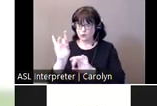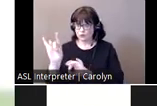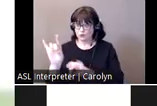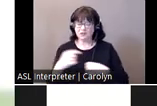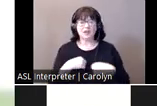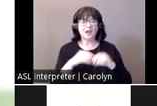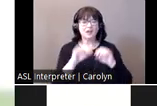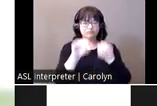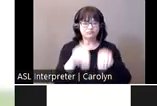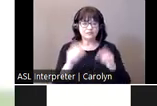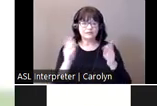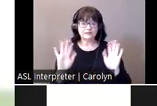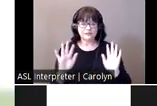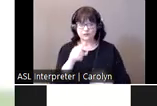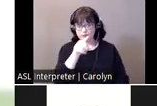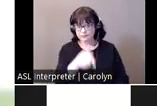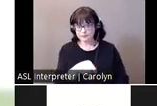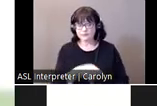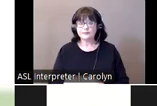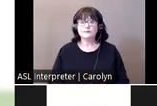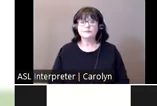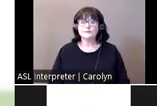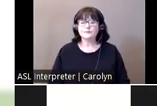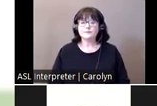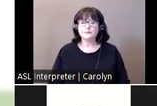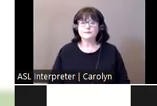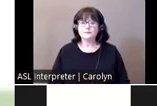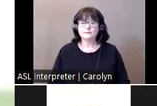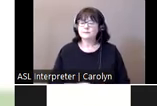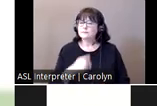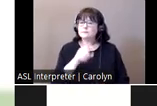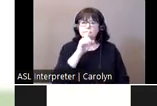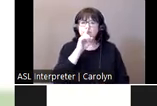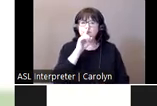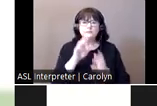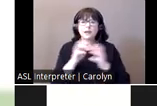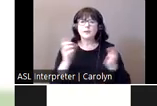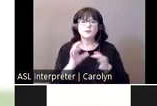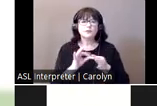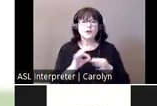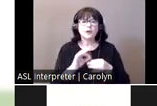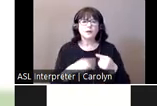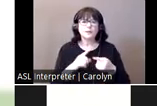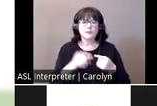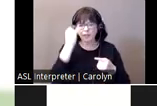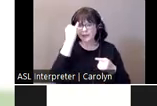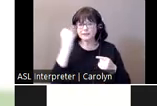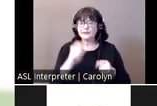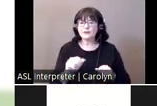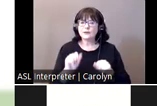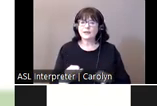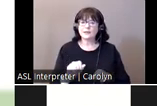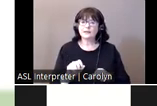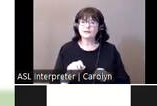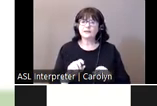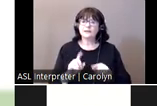listed them here. So one thing that they didn't talk too much about, except for I think it was the HECO definition, was that notion of building on other credentials,